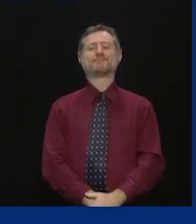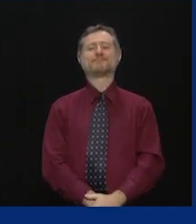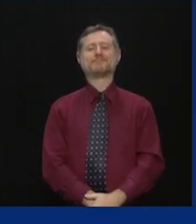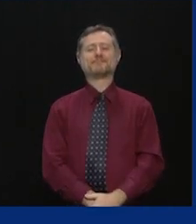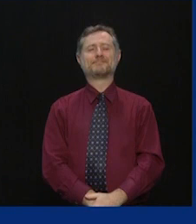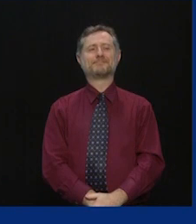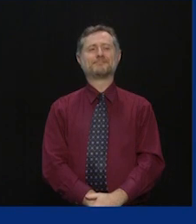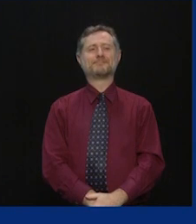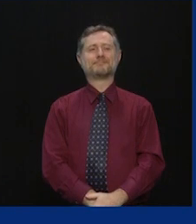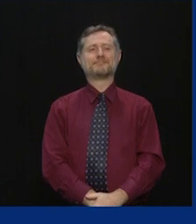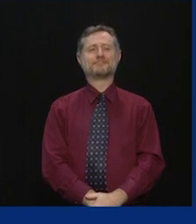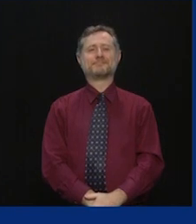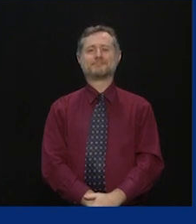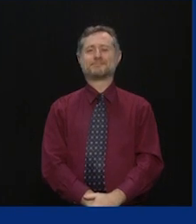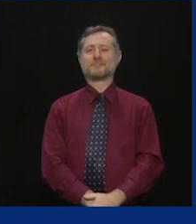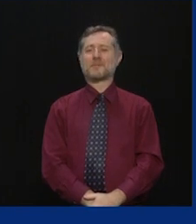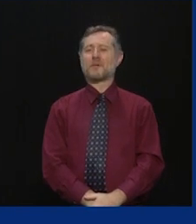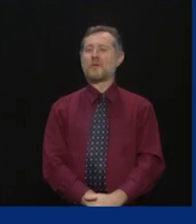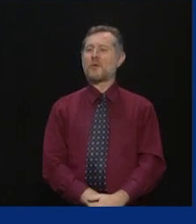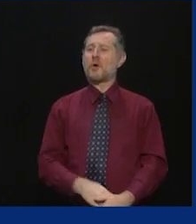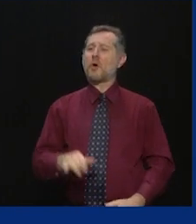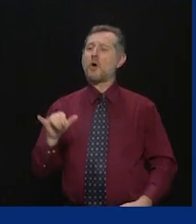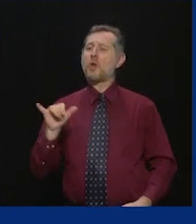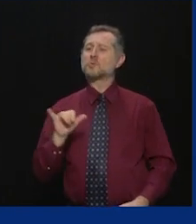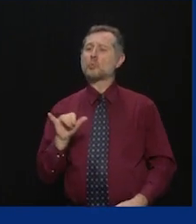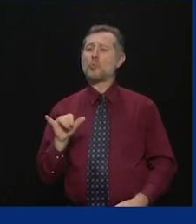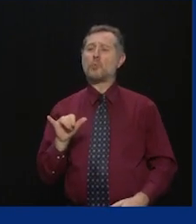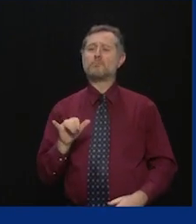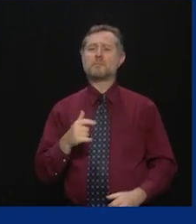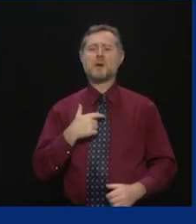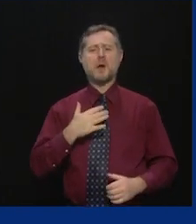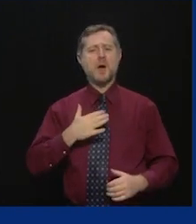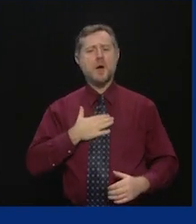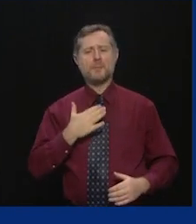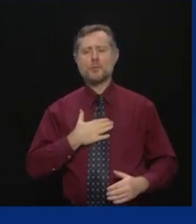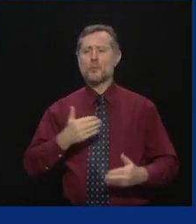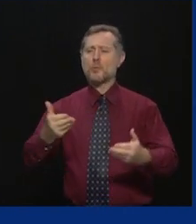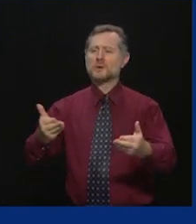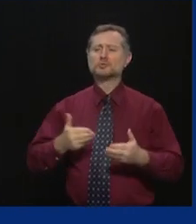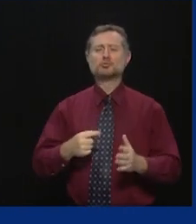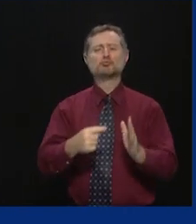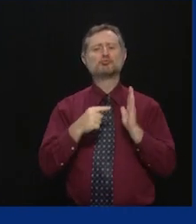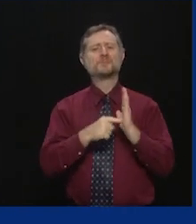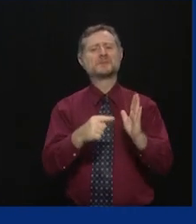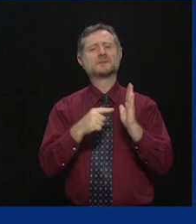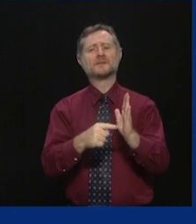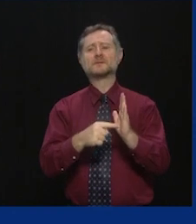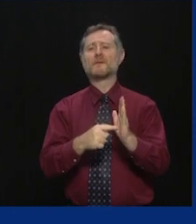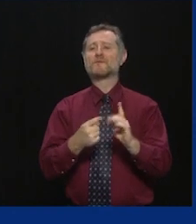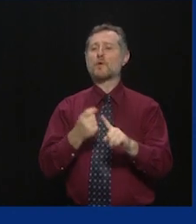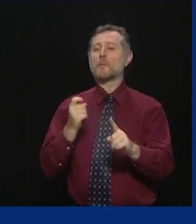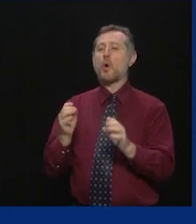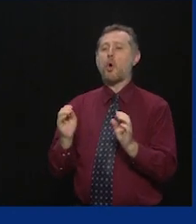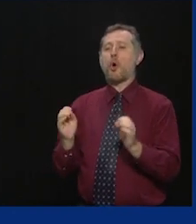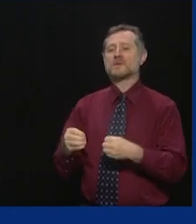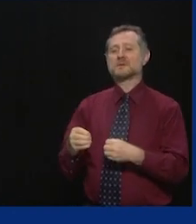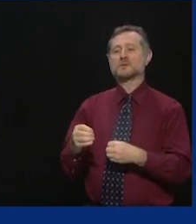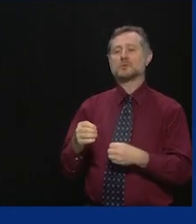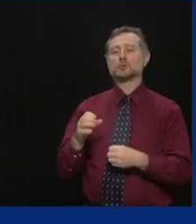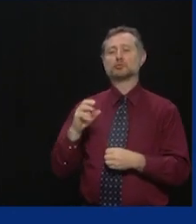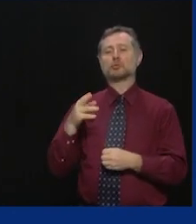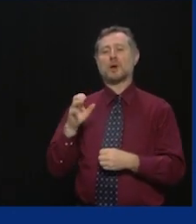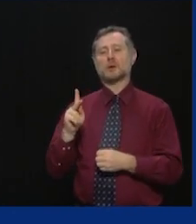I'm also pleased to welcome representatives from the offices of Senator Chuck Schumer, Congressman Joe Morelli, Senator Jeremy